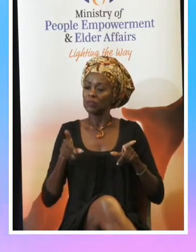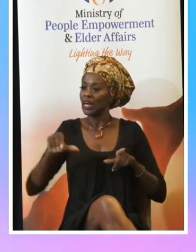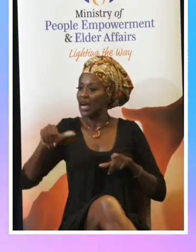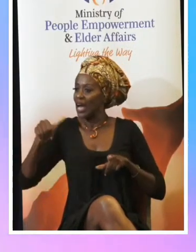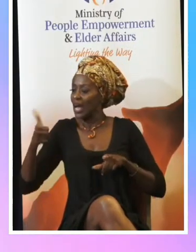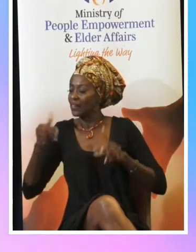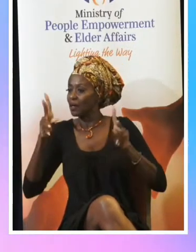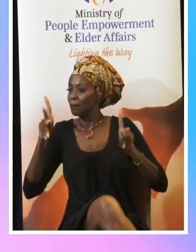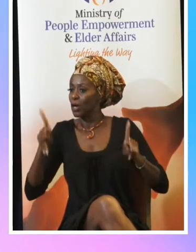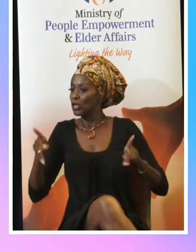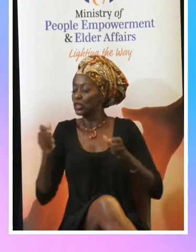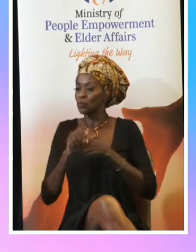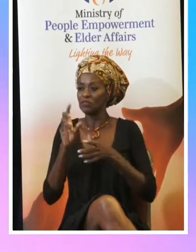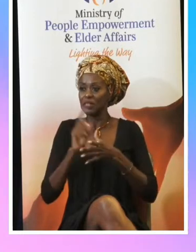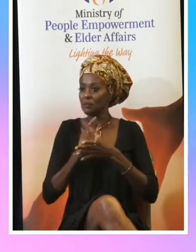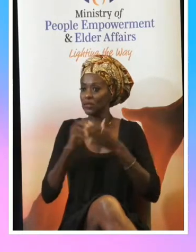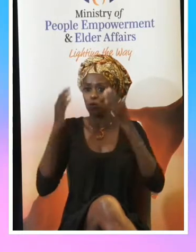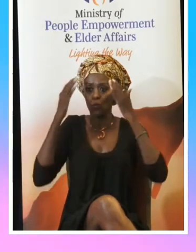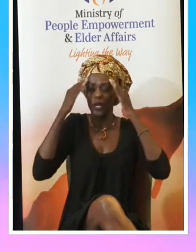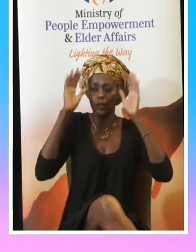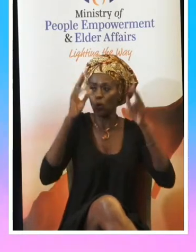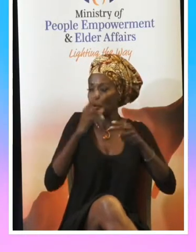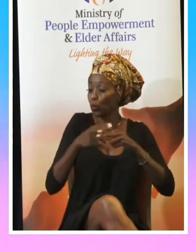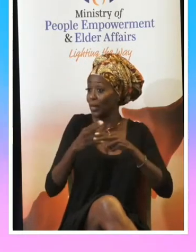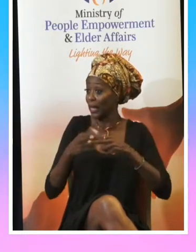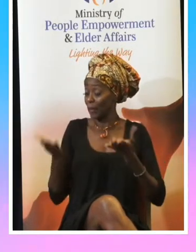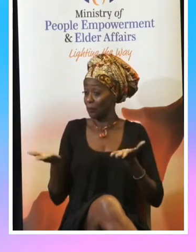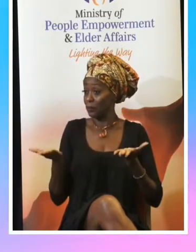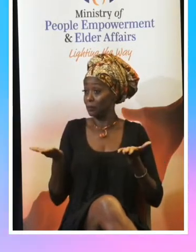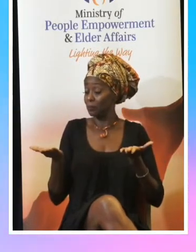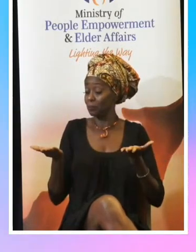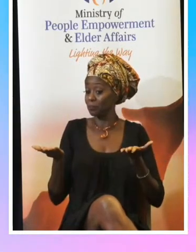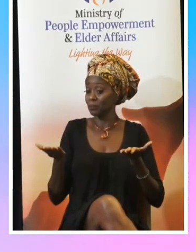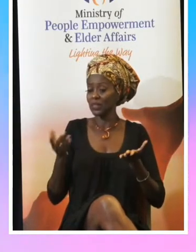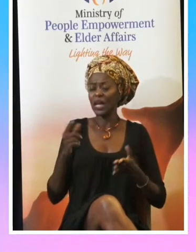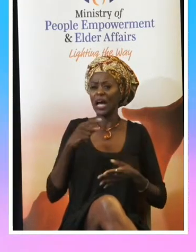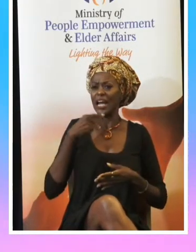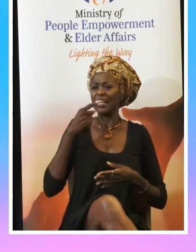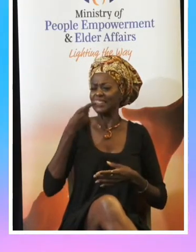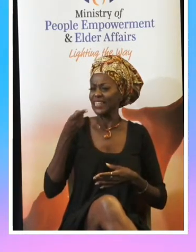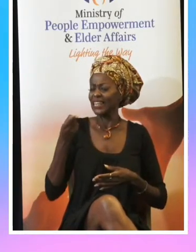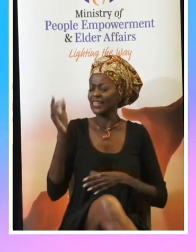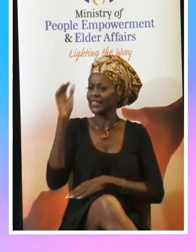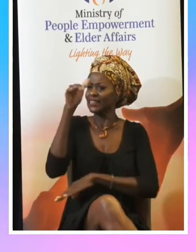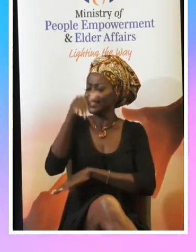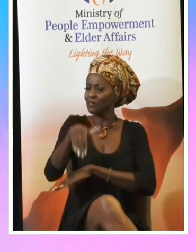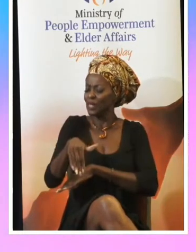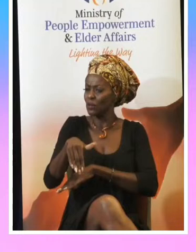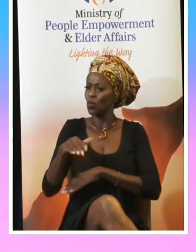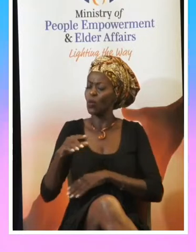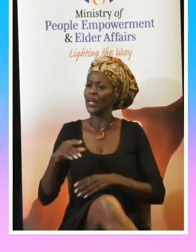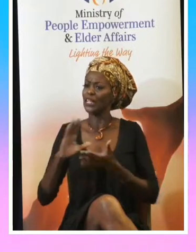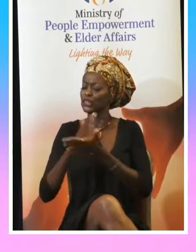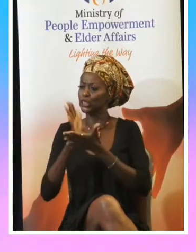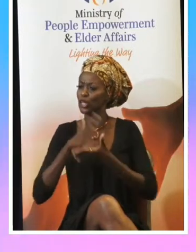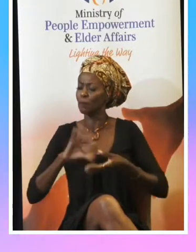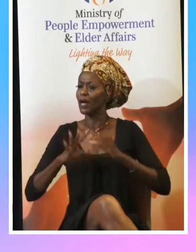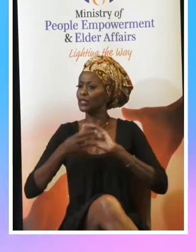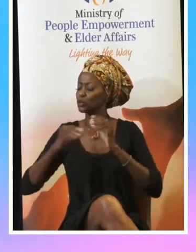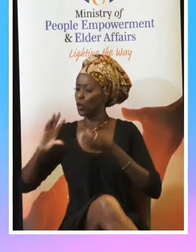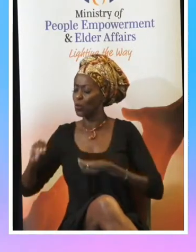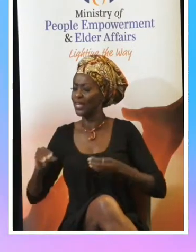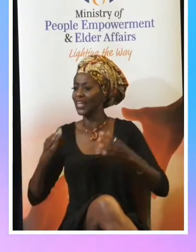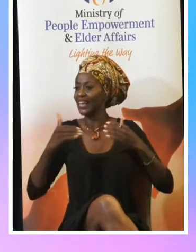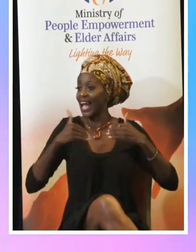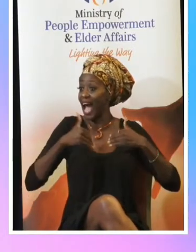who, like I indicated this evening with my story, have the ability and the capacity